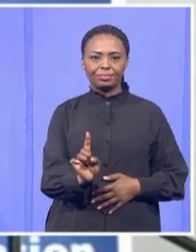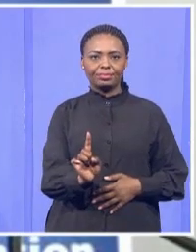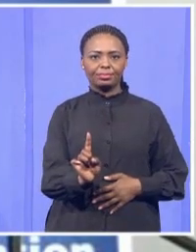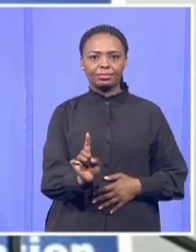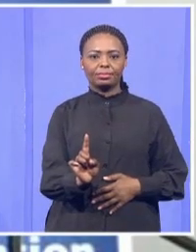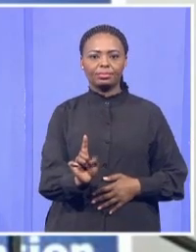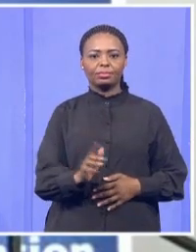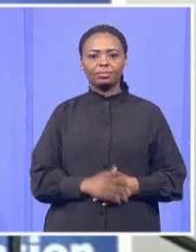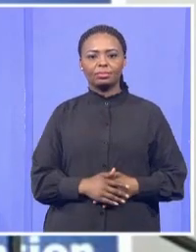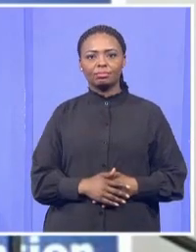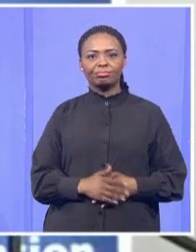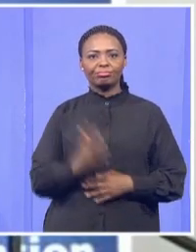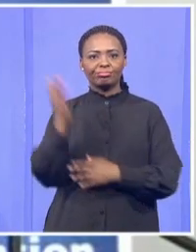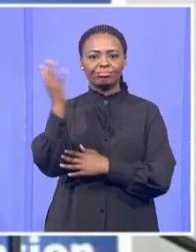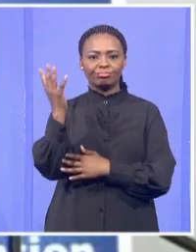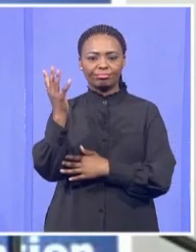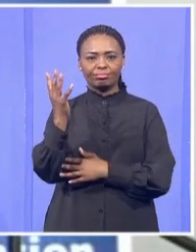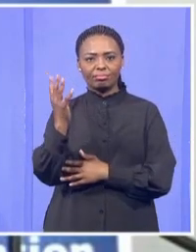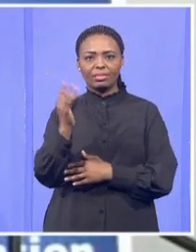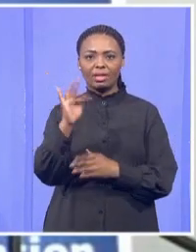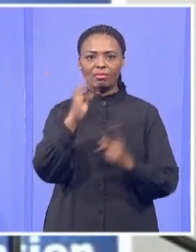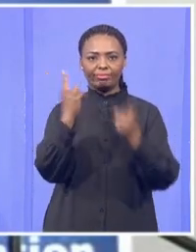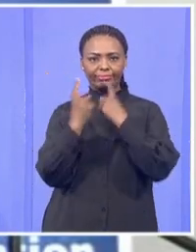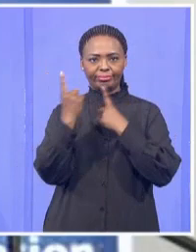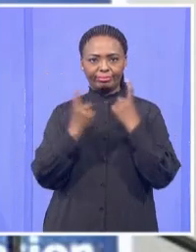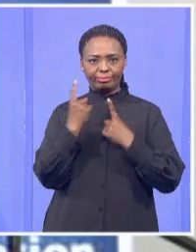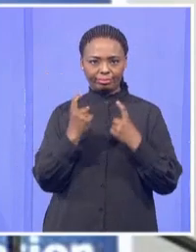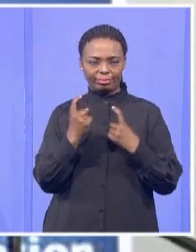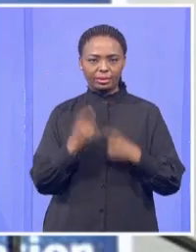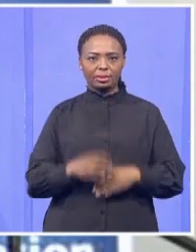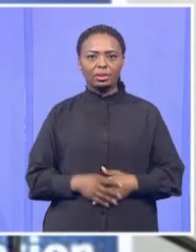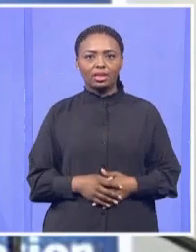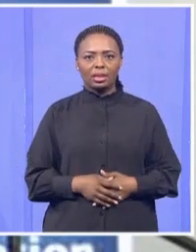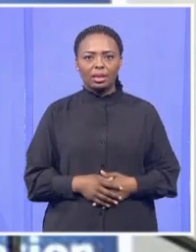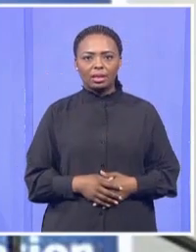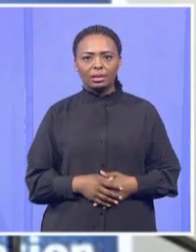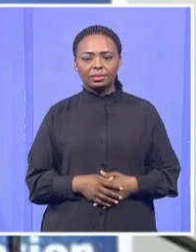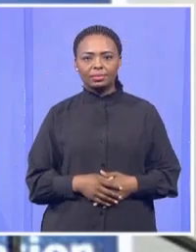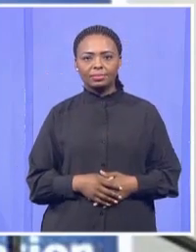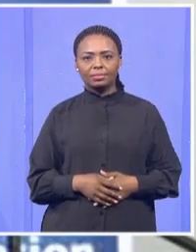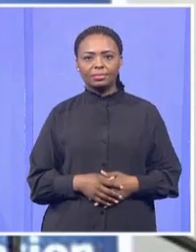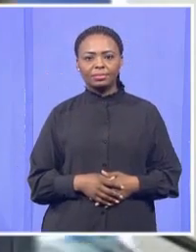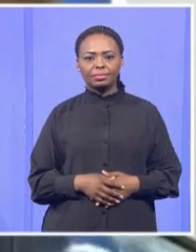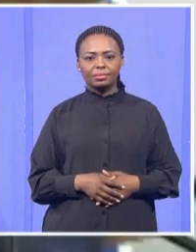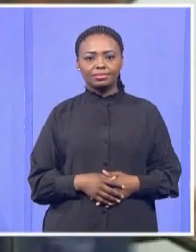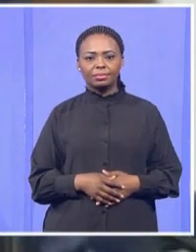if you want to take questions, we'll be ready. Thanks.